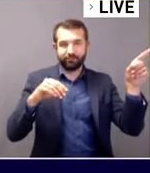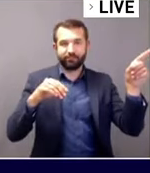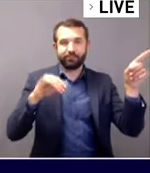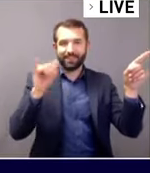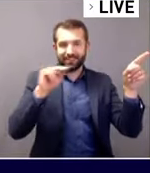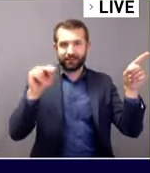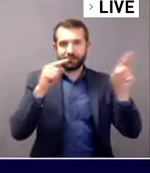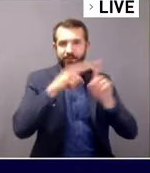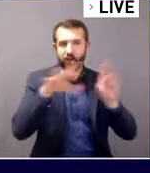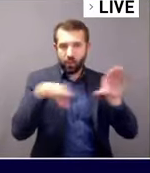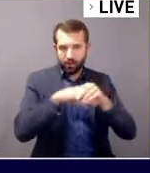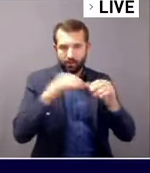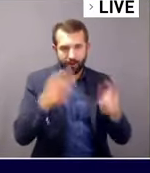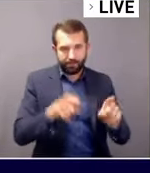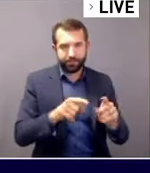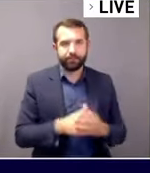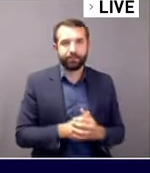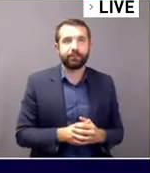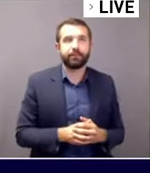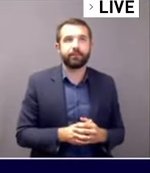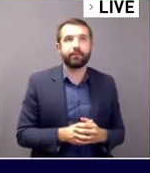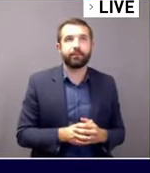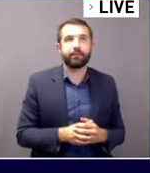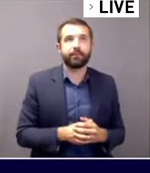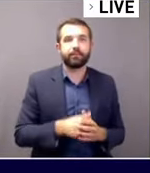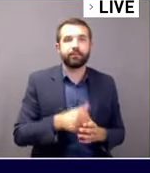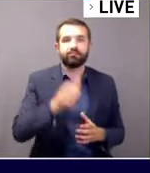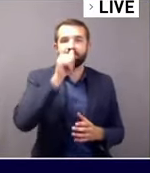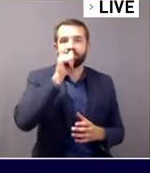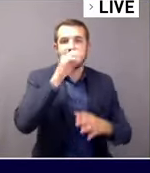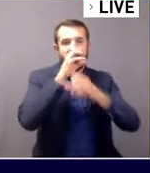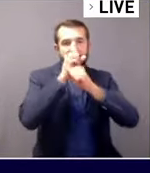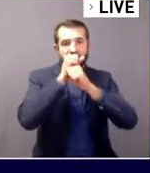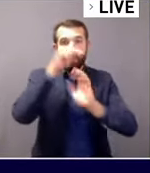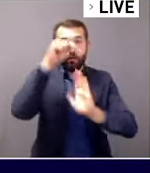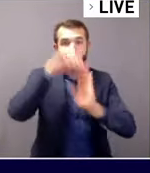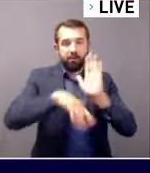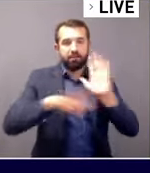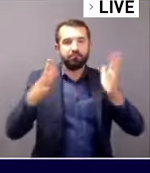Okay. For privacy reasons, I can't say more than that.